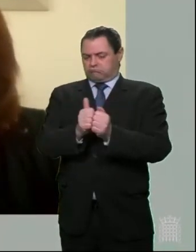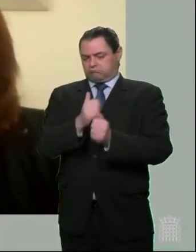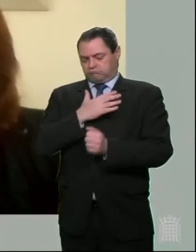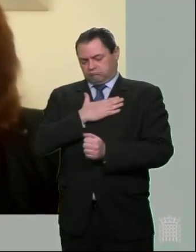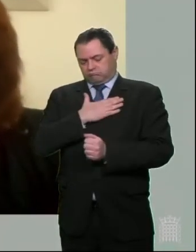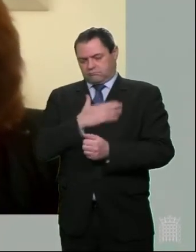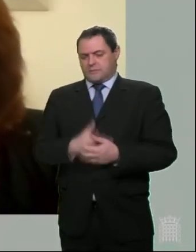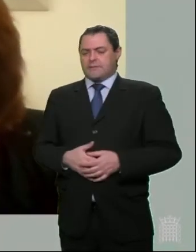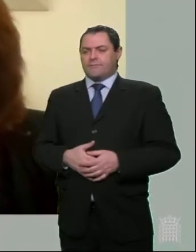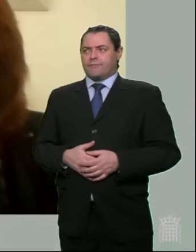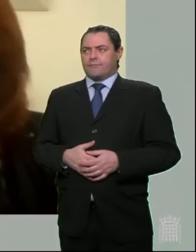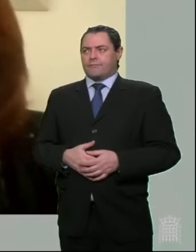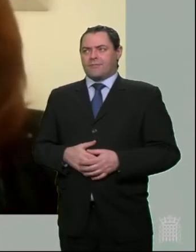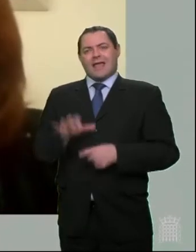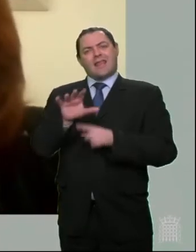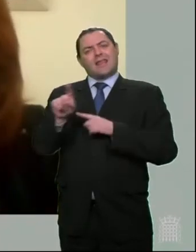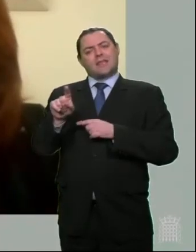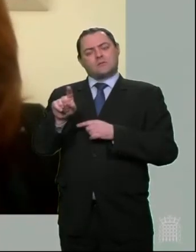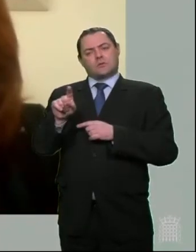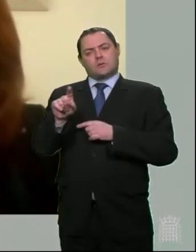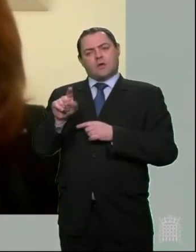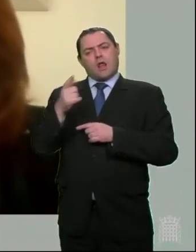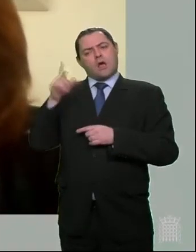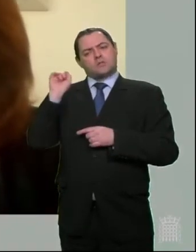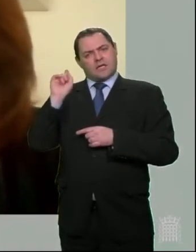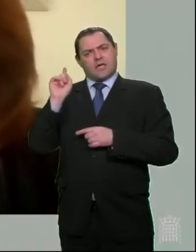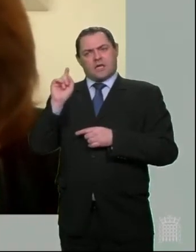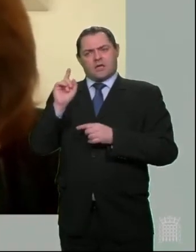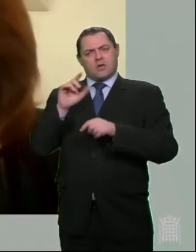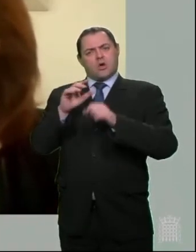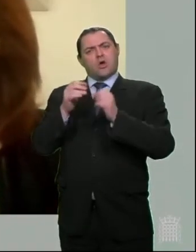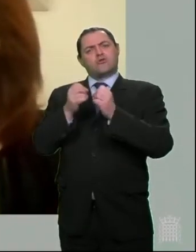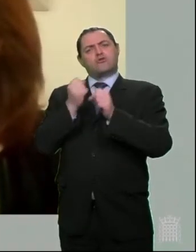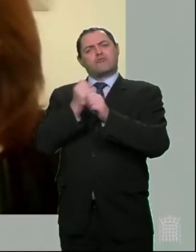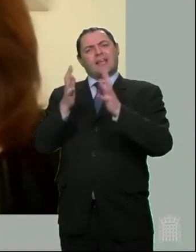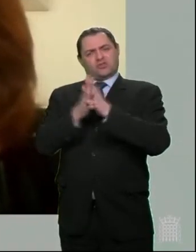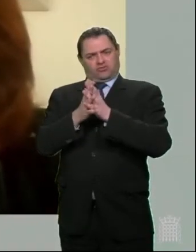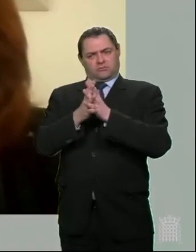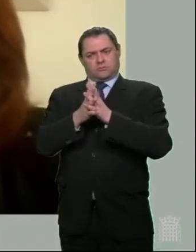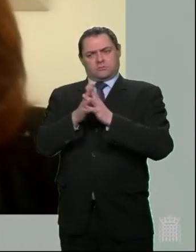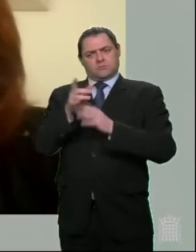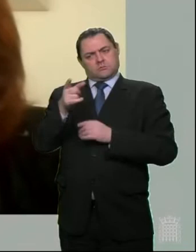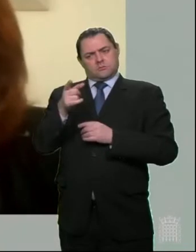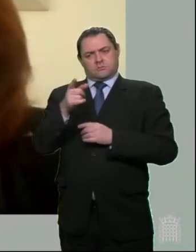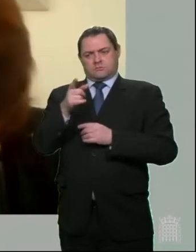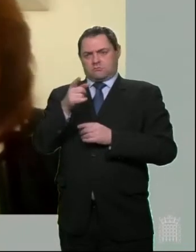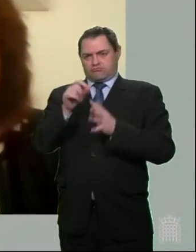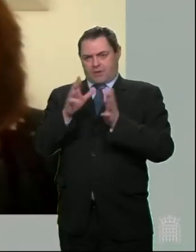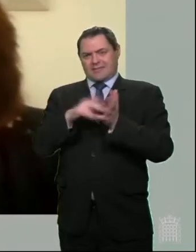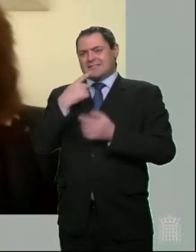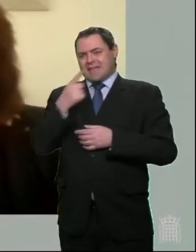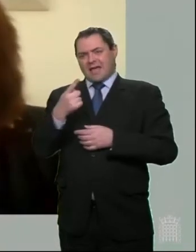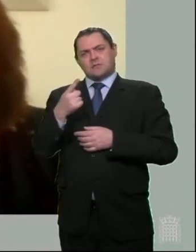next week, in a speech at Greenwich, the Prime Minister said that it was high time that the US cut their punitive tariffs on Scotch